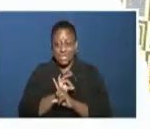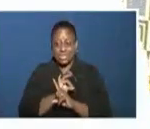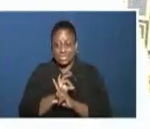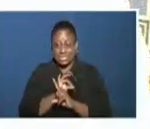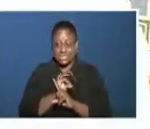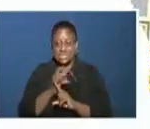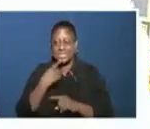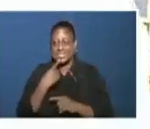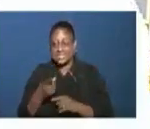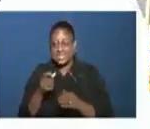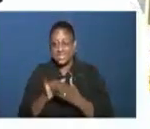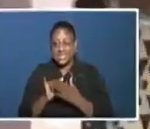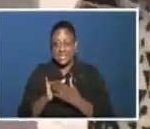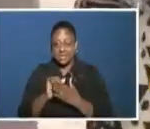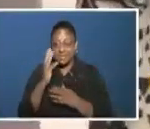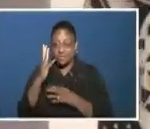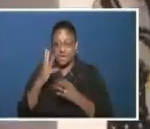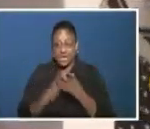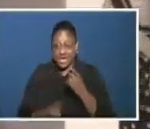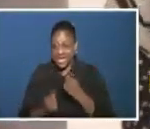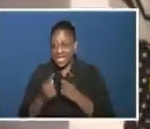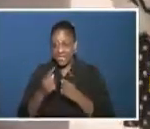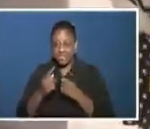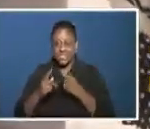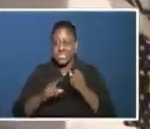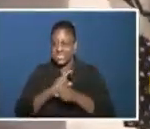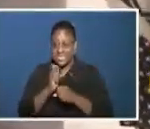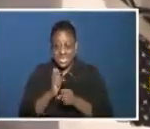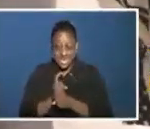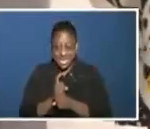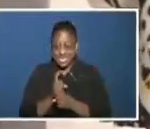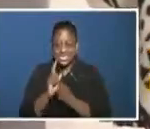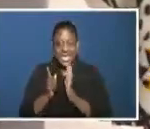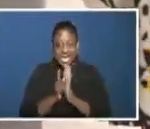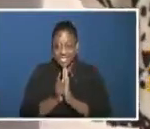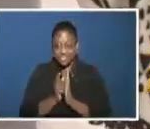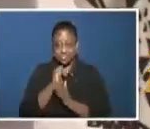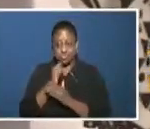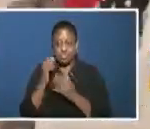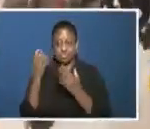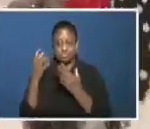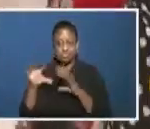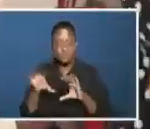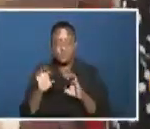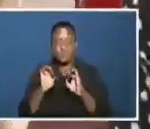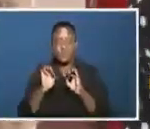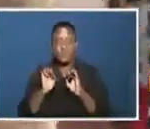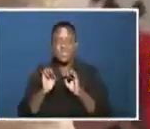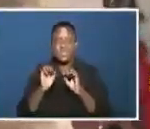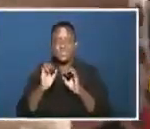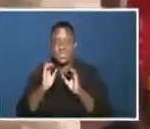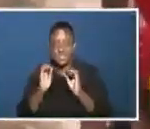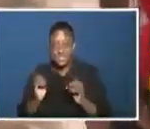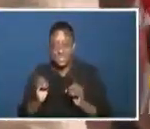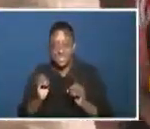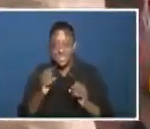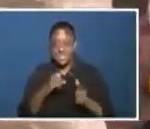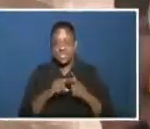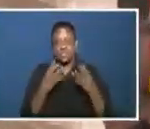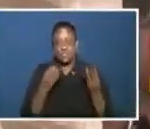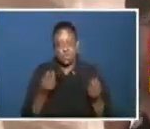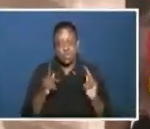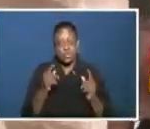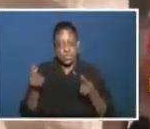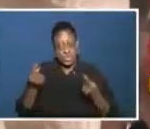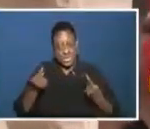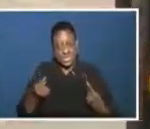done in 4.5 years. Cooper, who visited the Lyndon Pinling International Airport and spoke with several staffers who reported to work, says